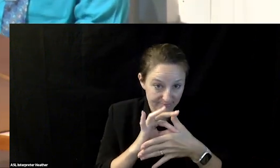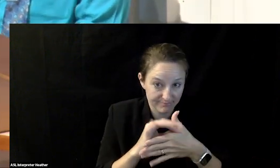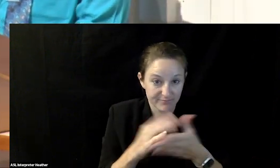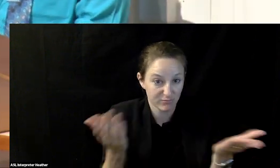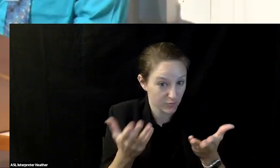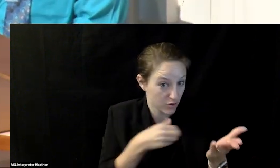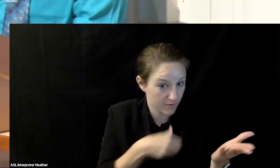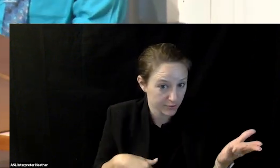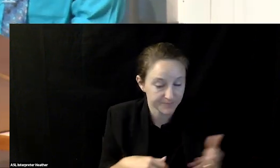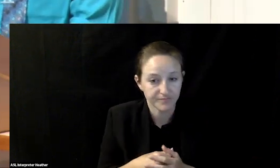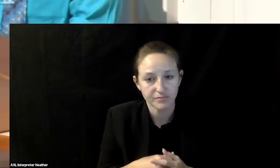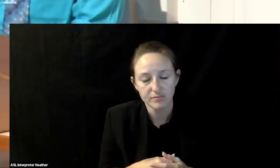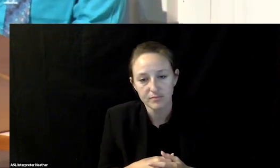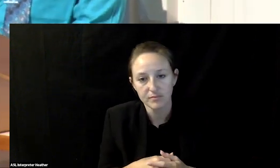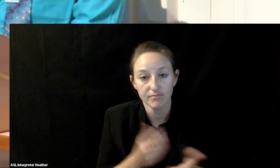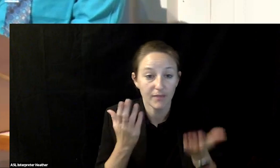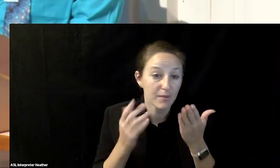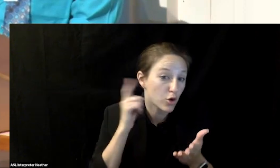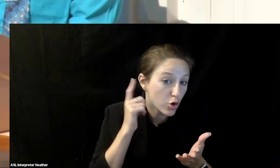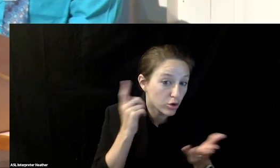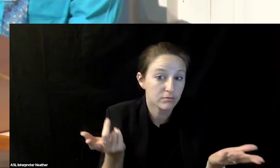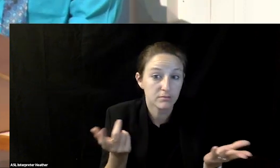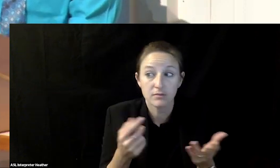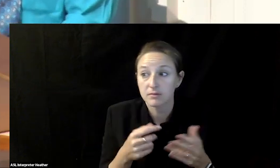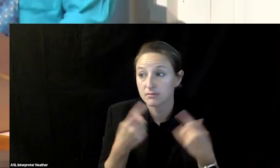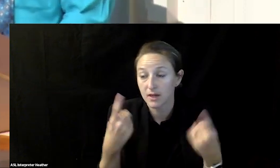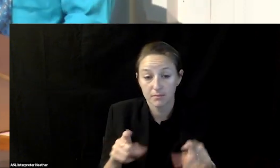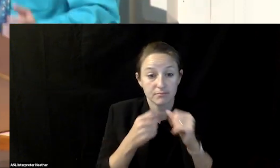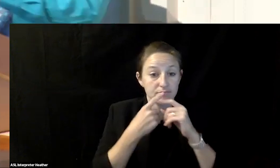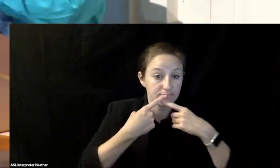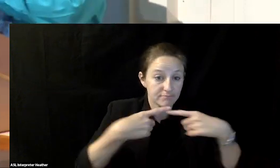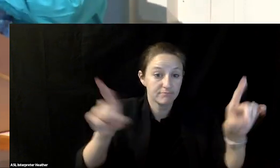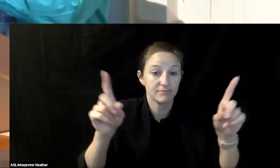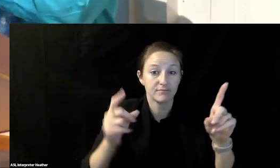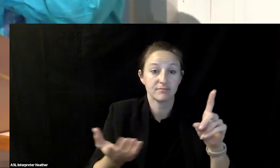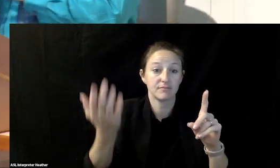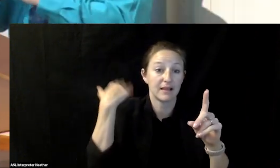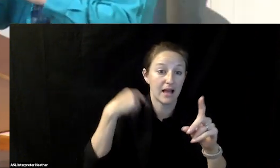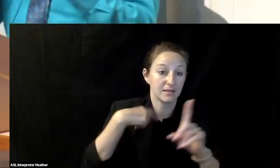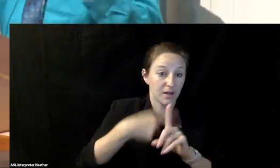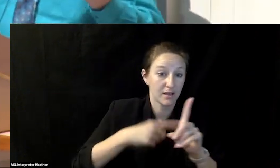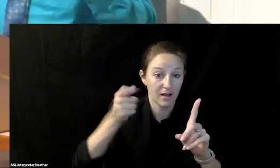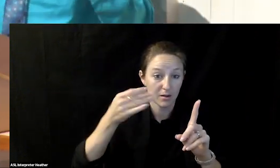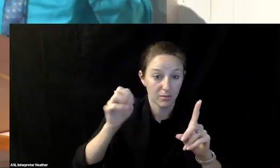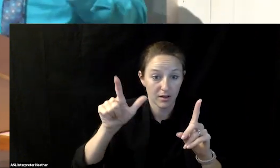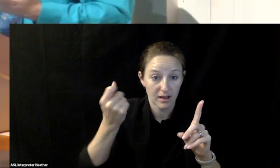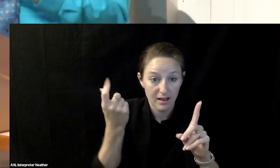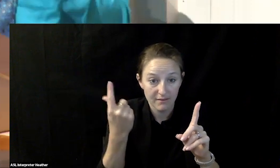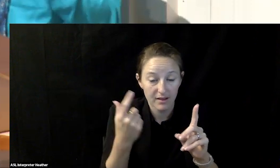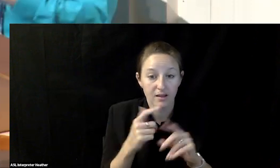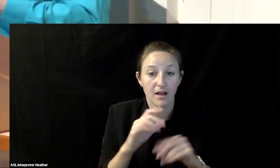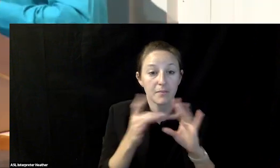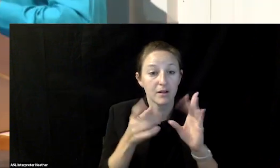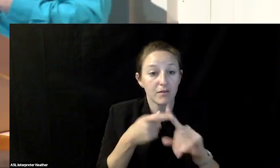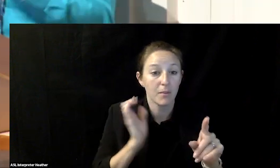have heard, the announcement went out to our community last month. It was on April 11th that it was a message from our provost,